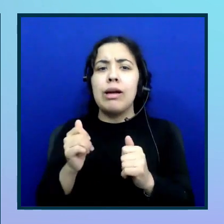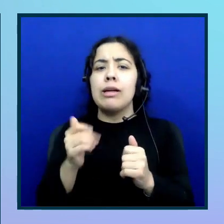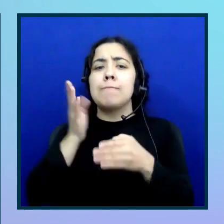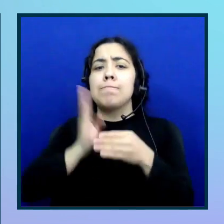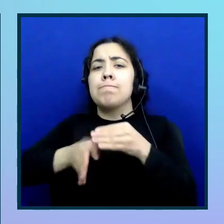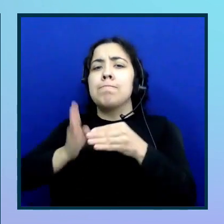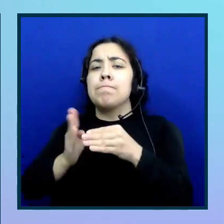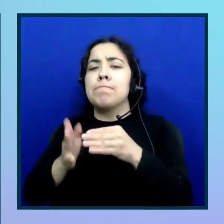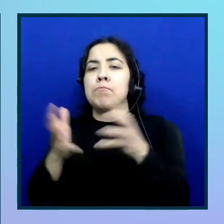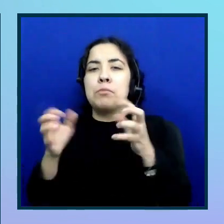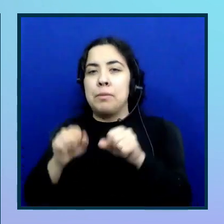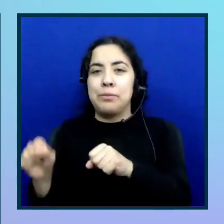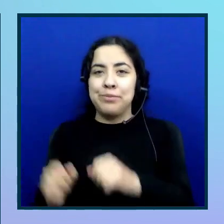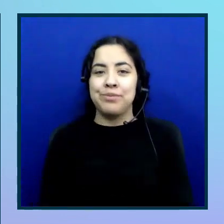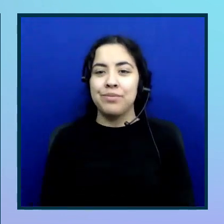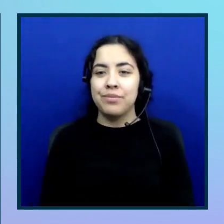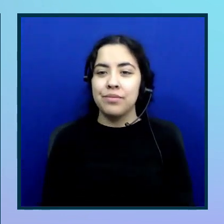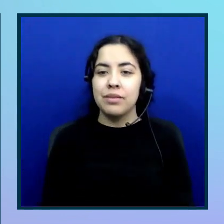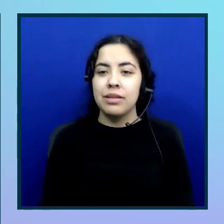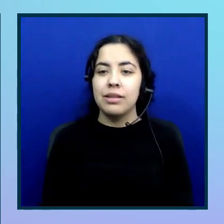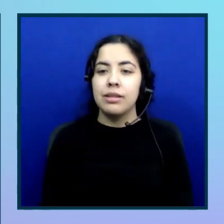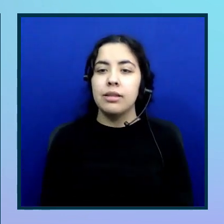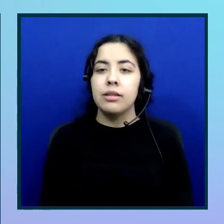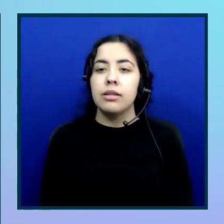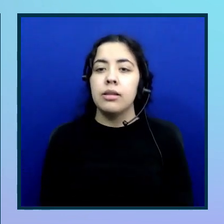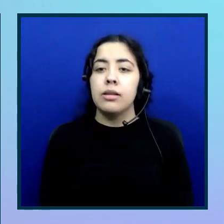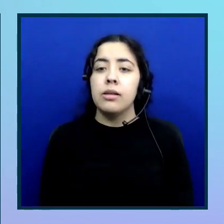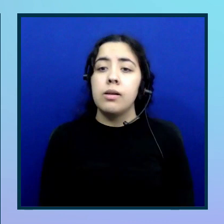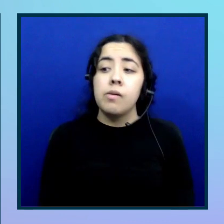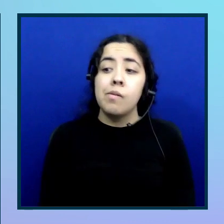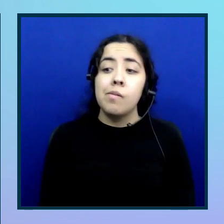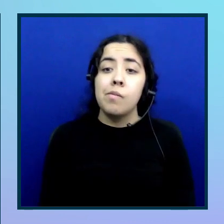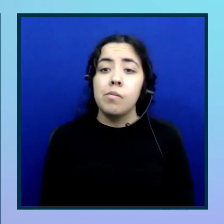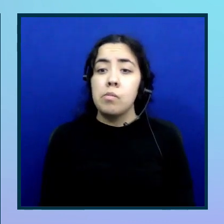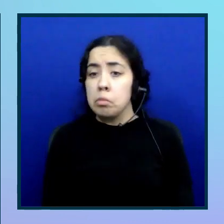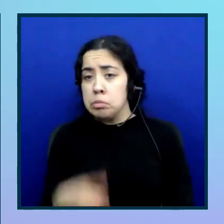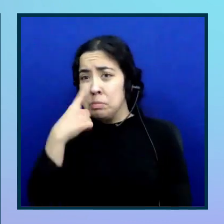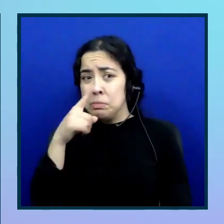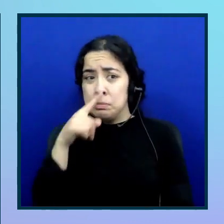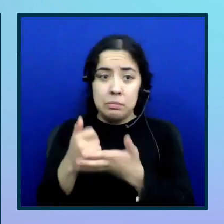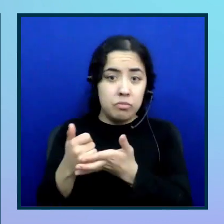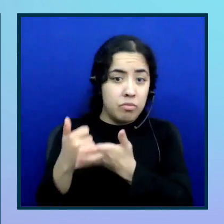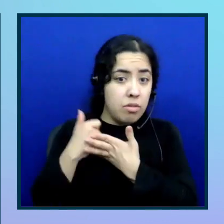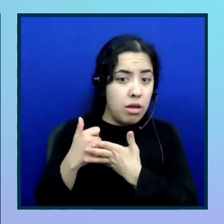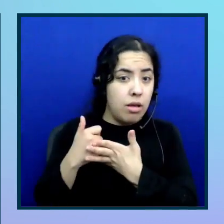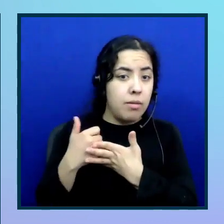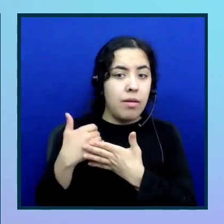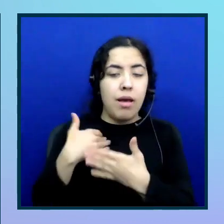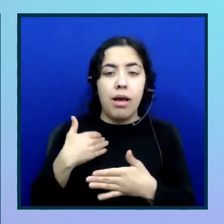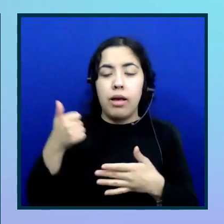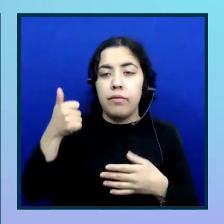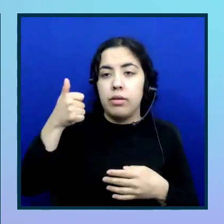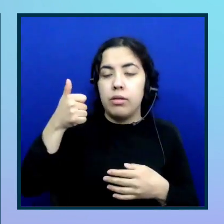possible, and I will just dive right in. If y'all could help, there is an upvote